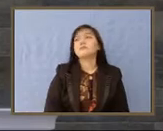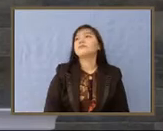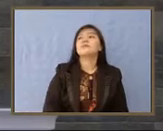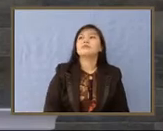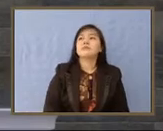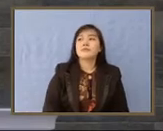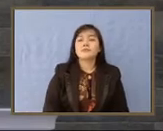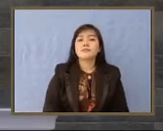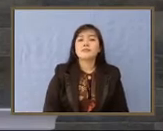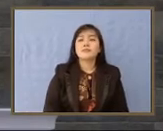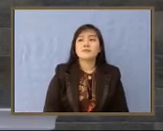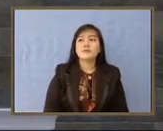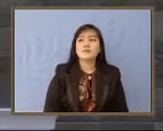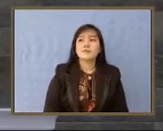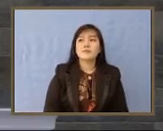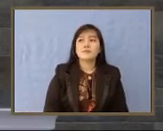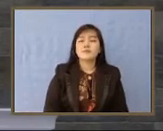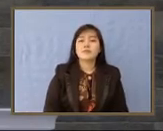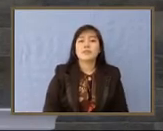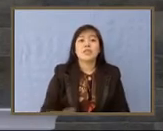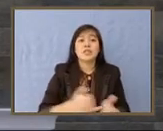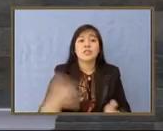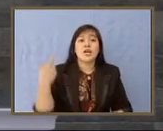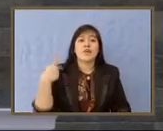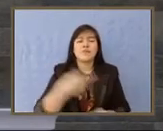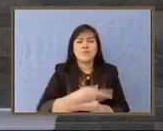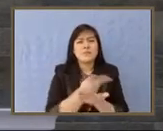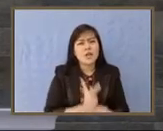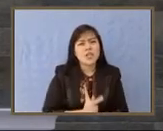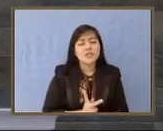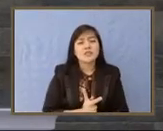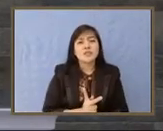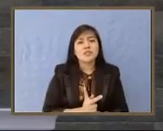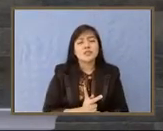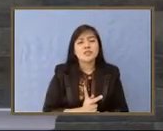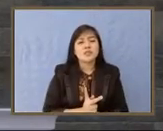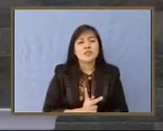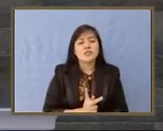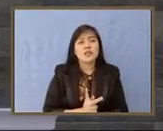in-outline po ito according to the history sa mga pangyayari.